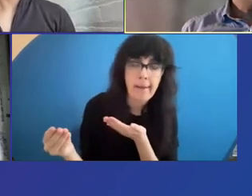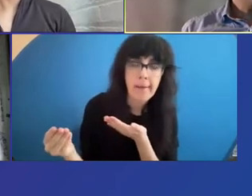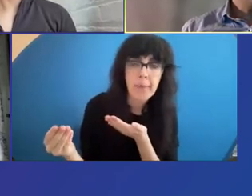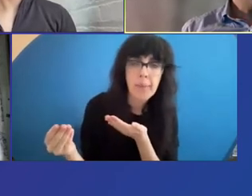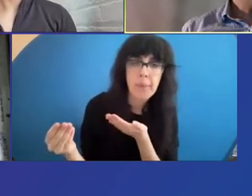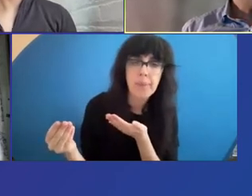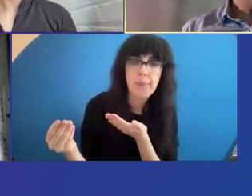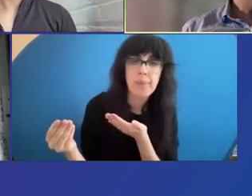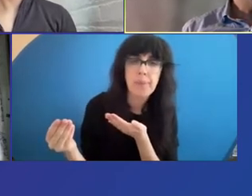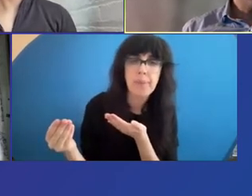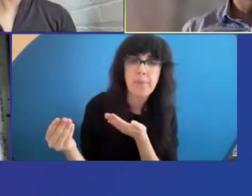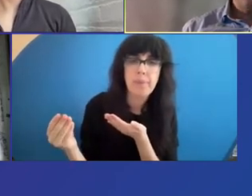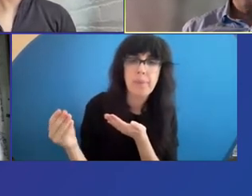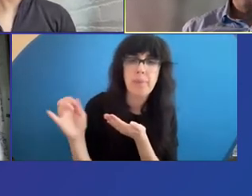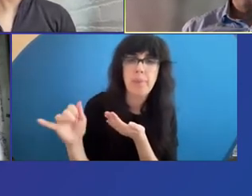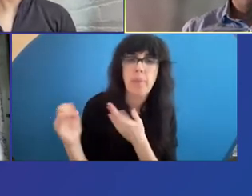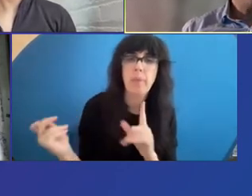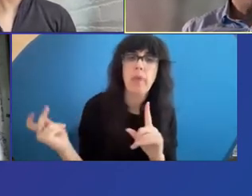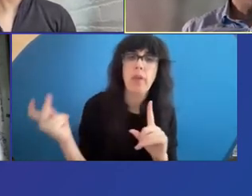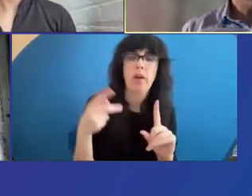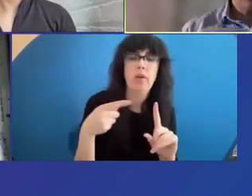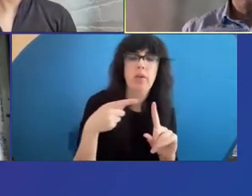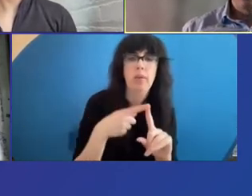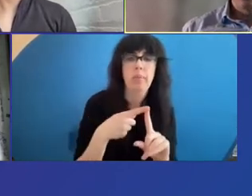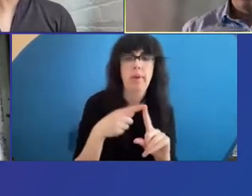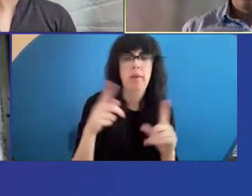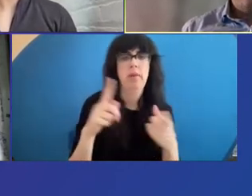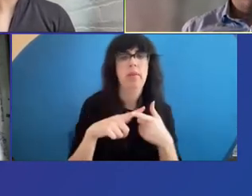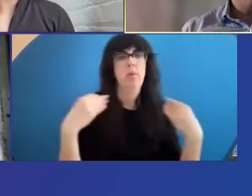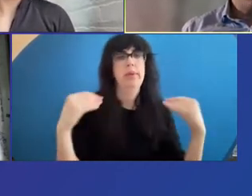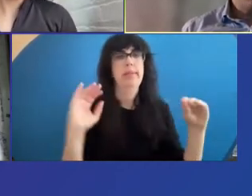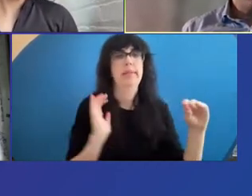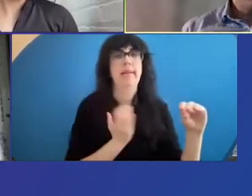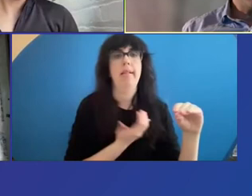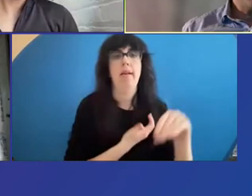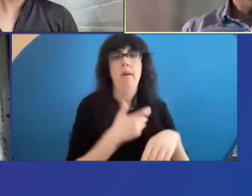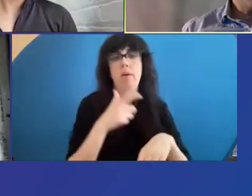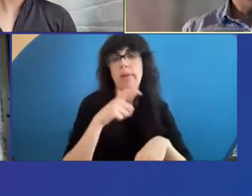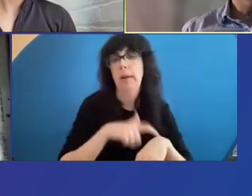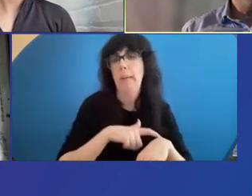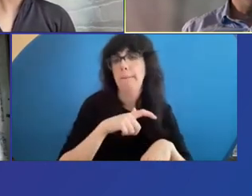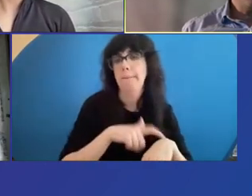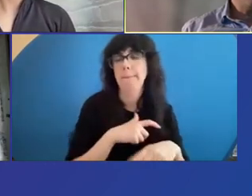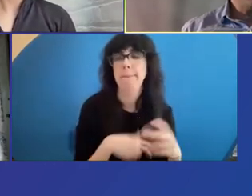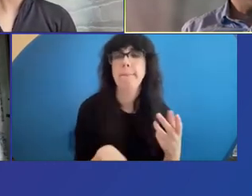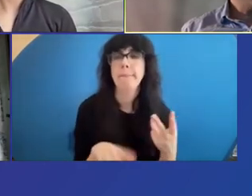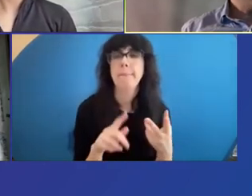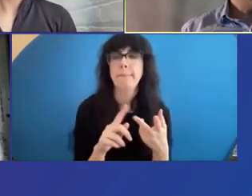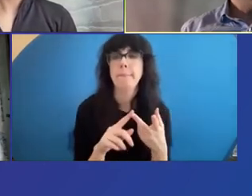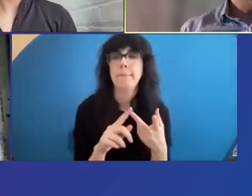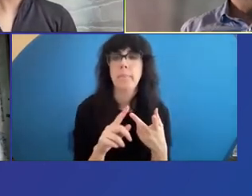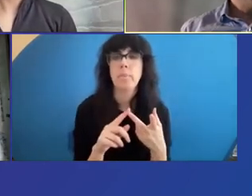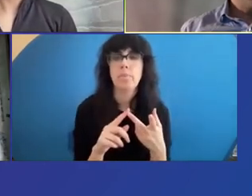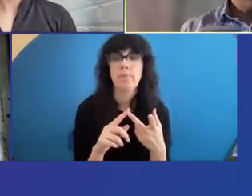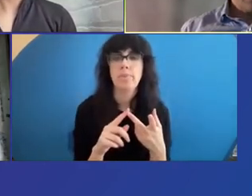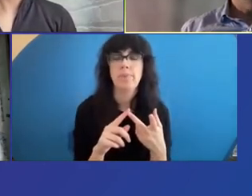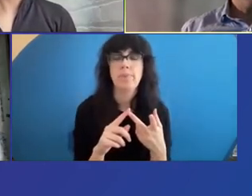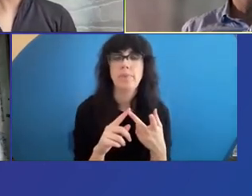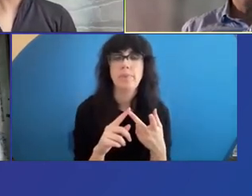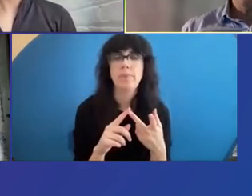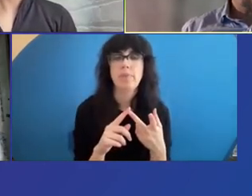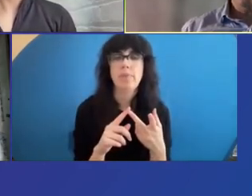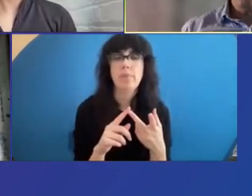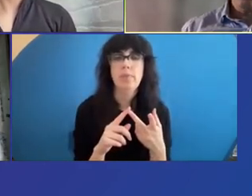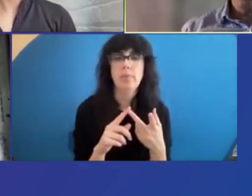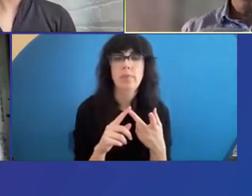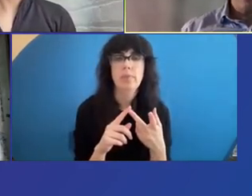And this gets back to the notion that we sell our time, that we, you know, that, but how